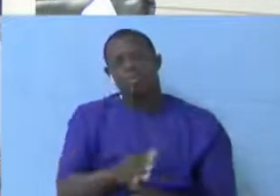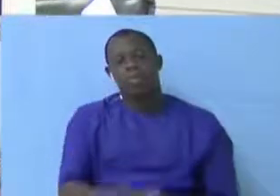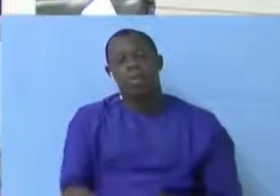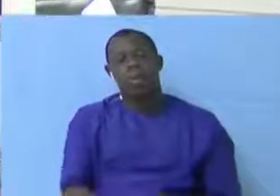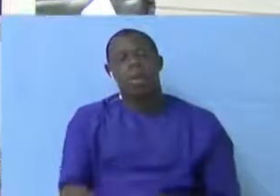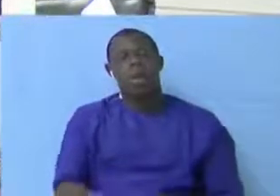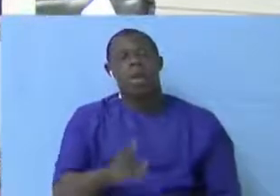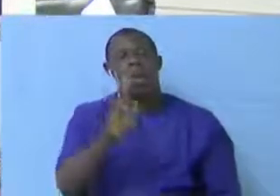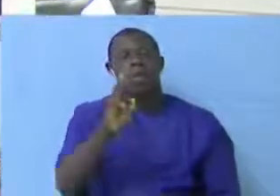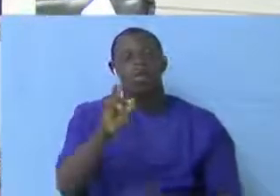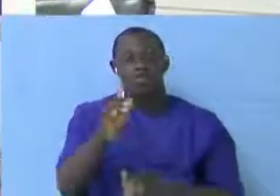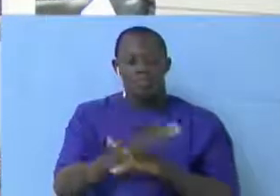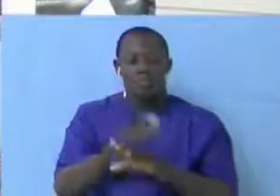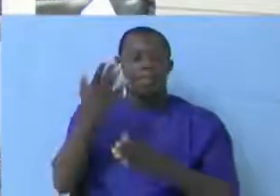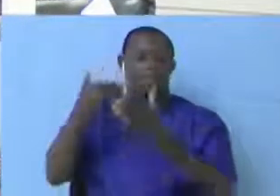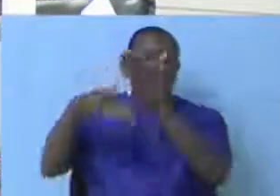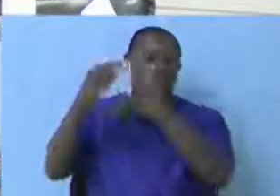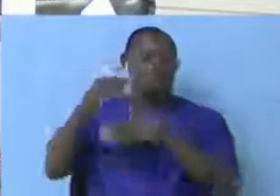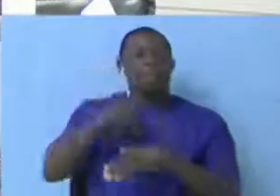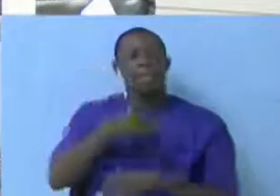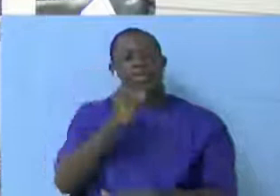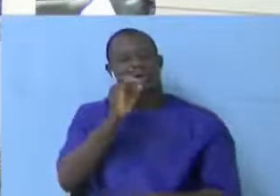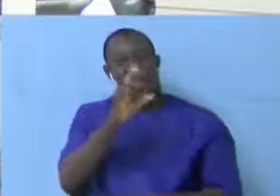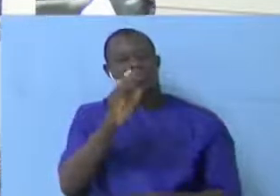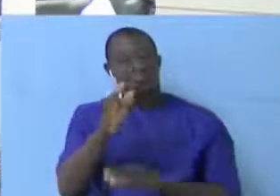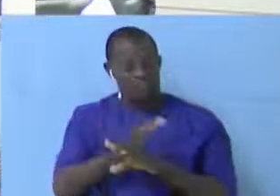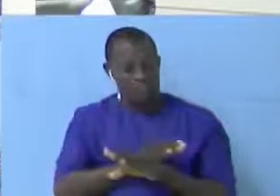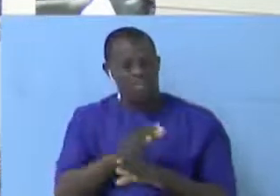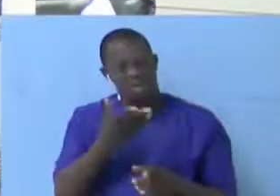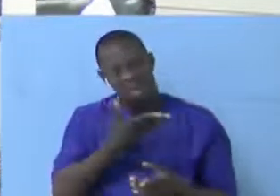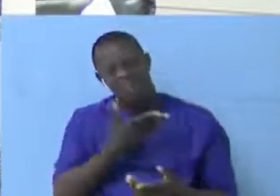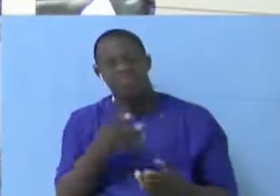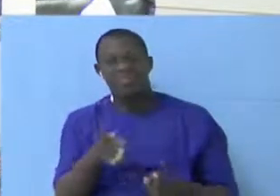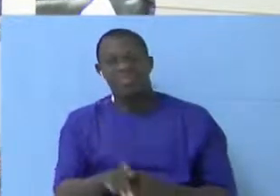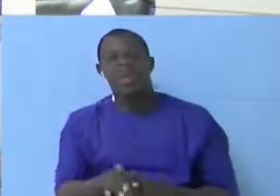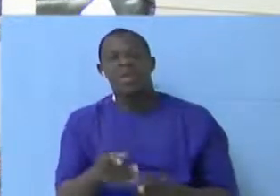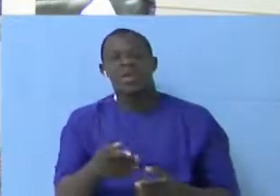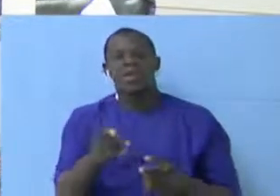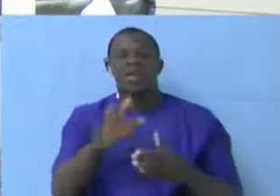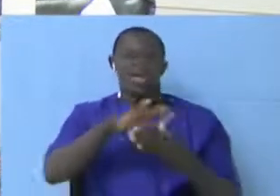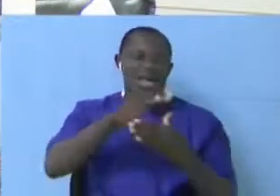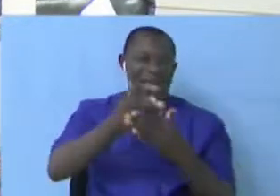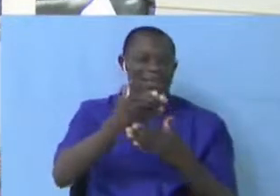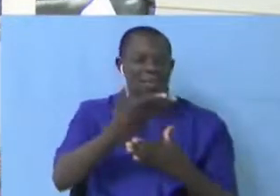But previously, I said there were ups and downs, there were gaps.